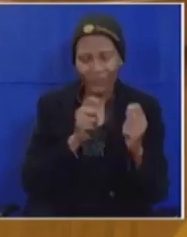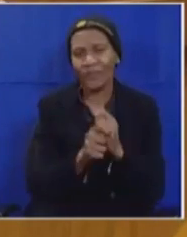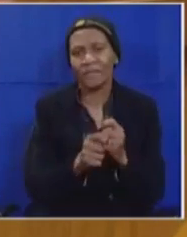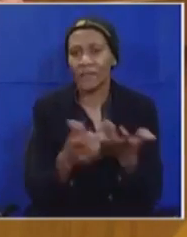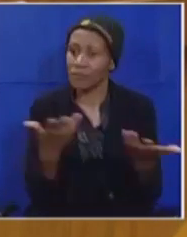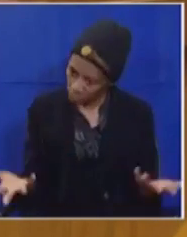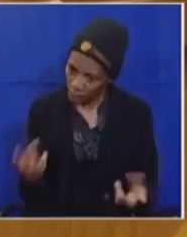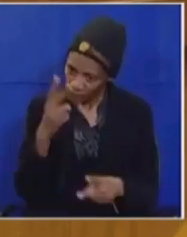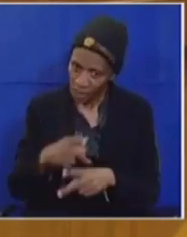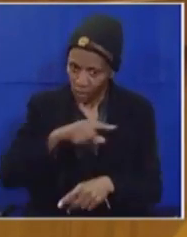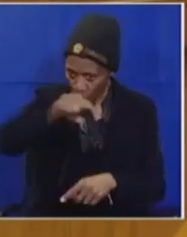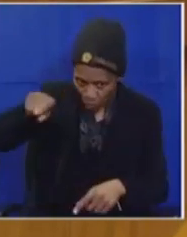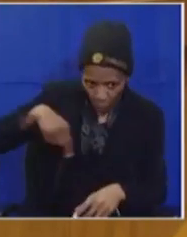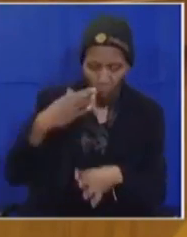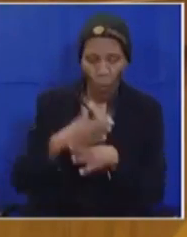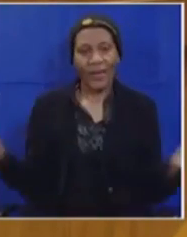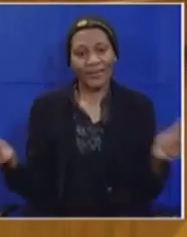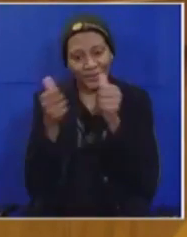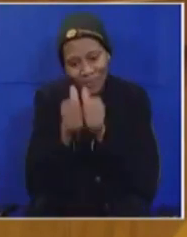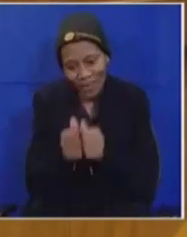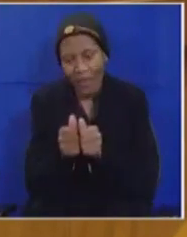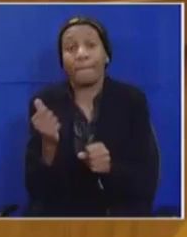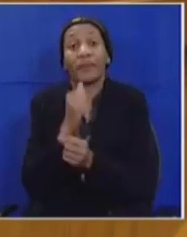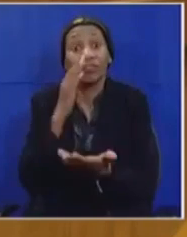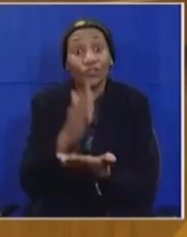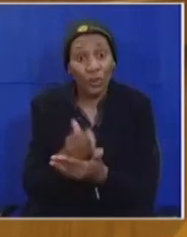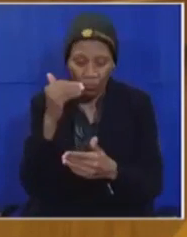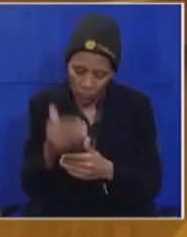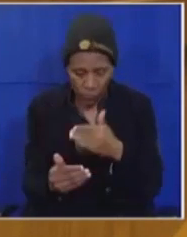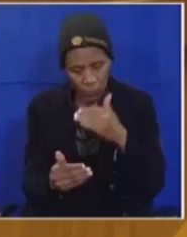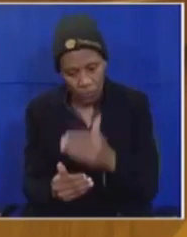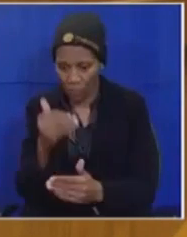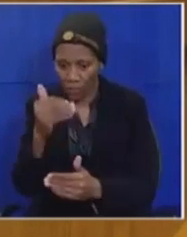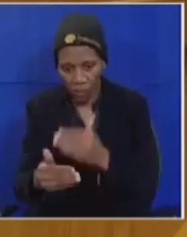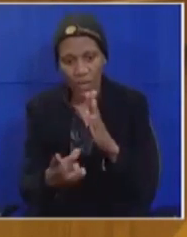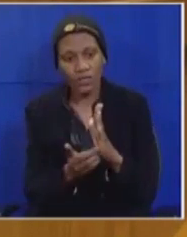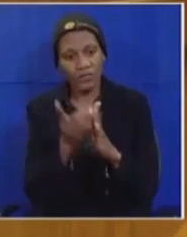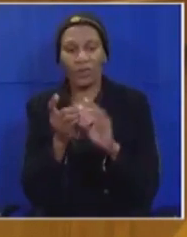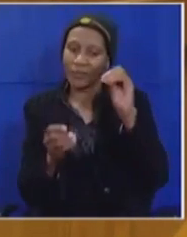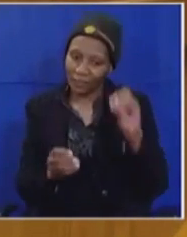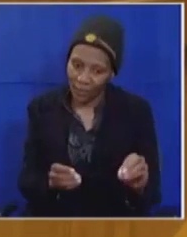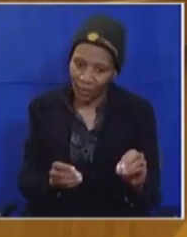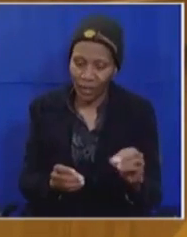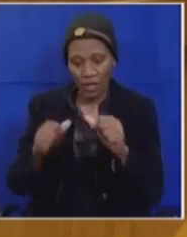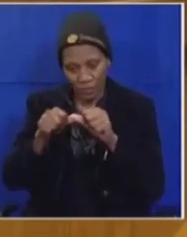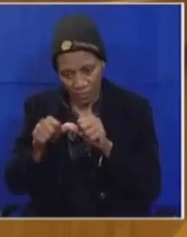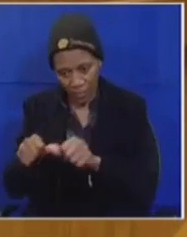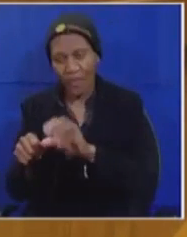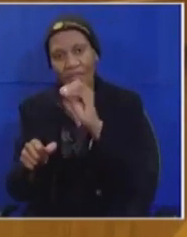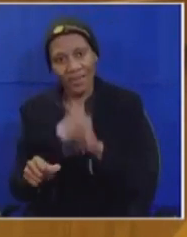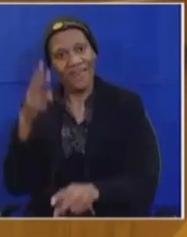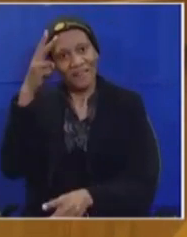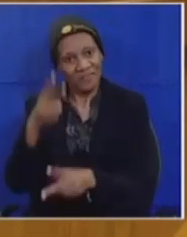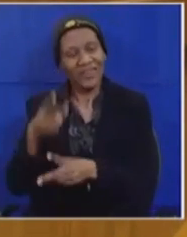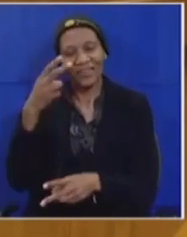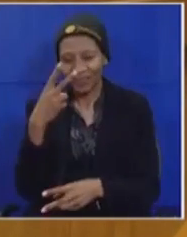to make sure that the transformation process leads to development, which will finally give us the